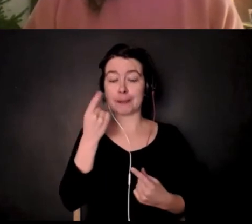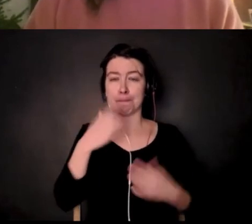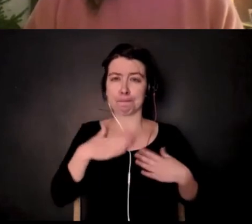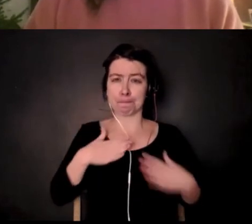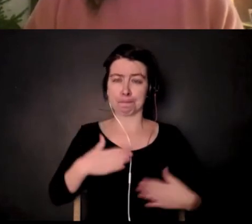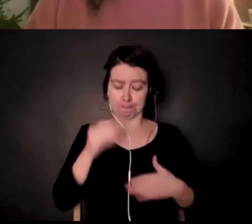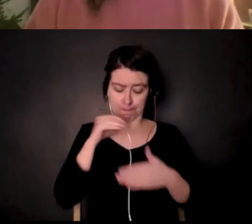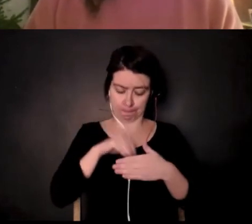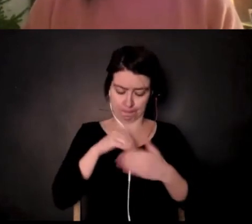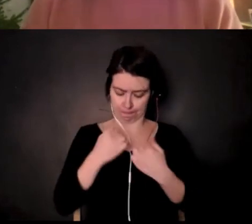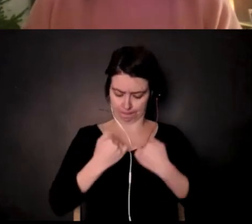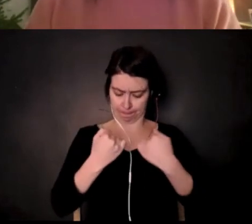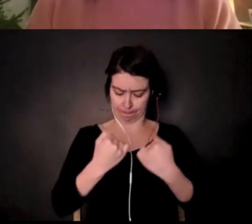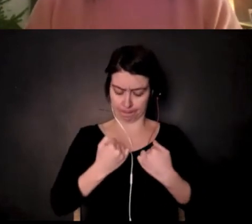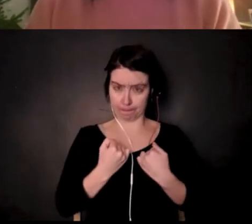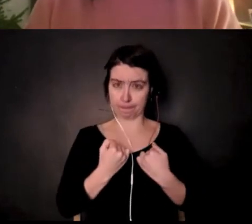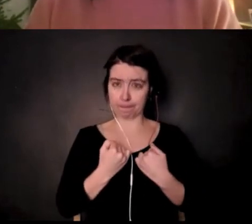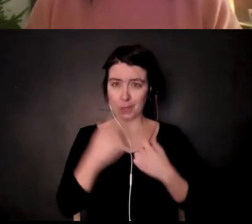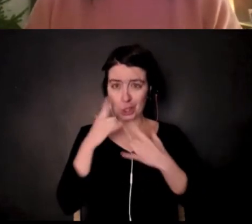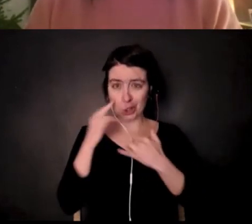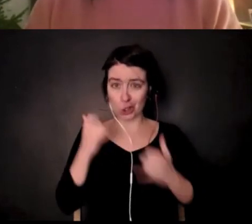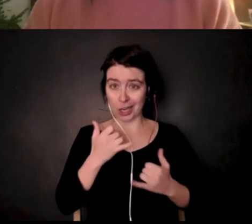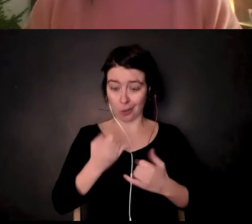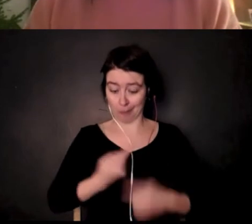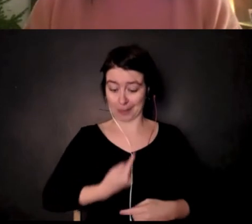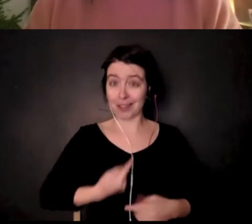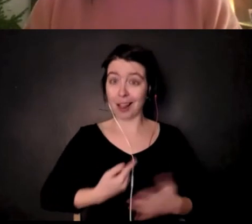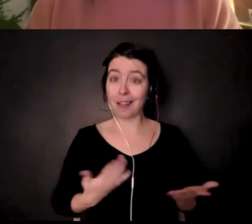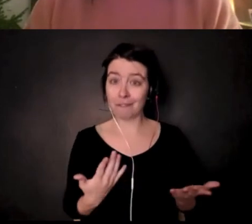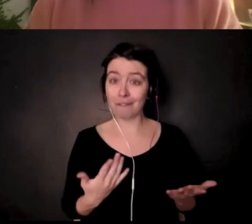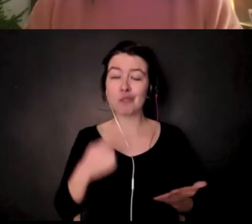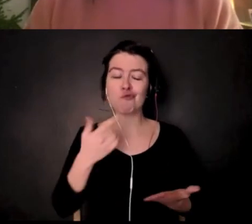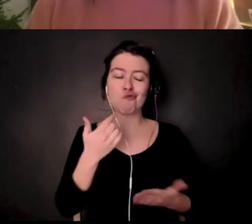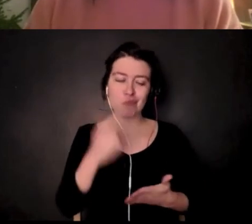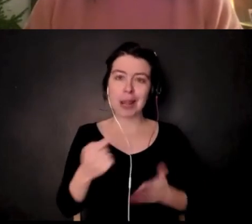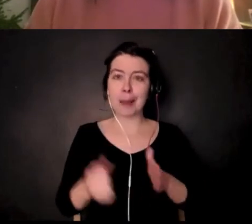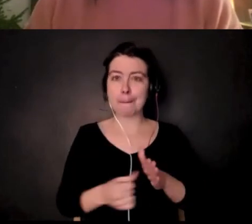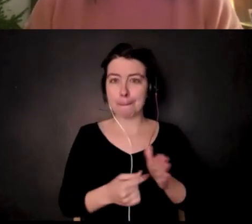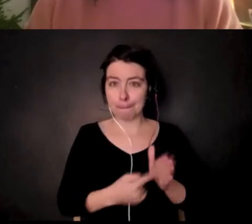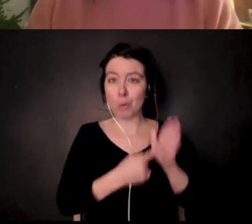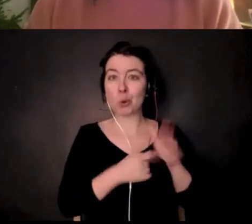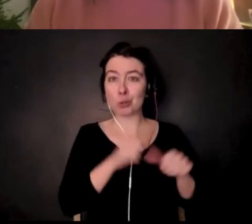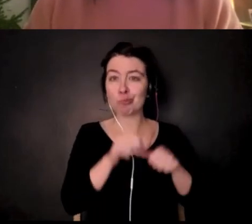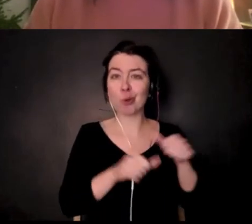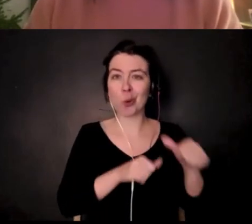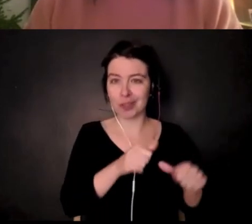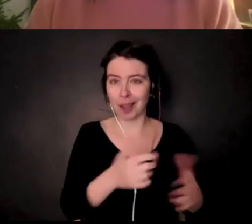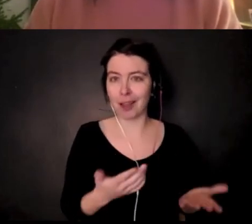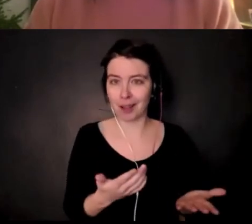important process. And I think ritual in like a group environment as well is something that I've been part